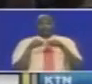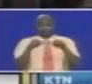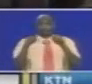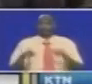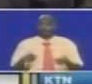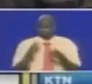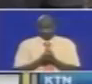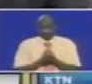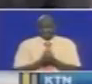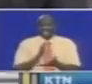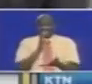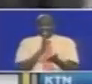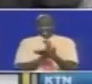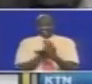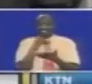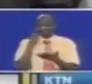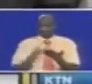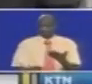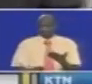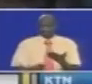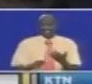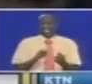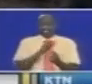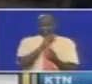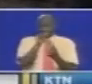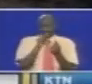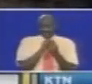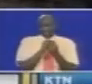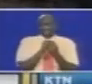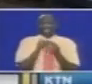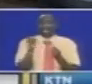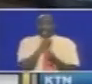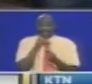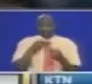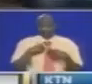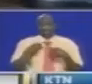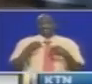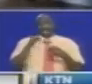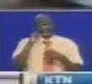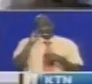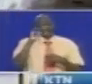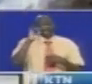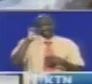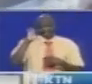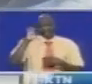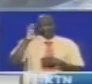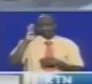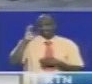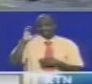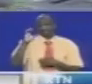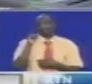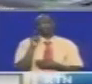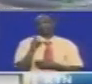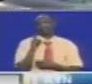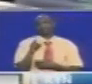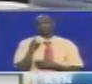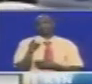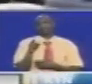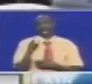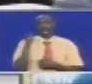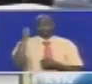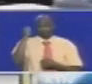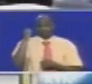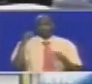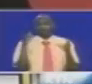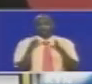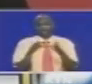reality, these groups say, is specifically harsh on the Independent Electoral and Boundaries Commission and political